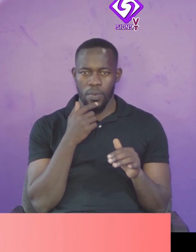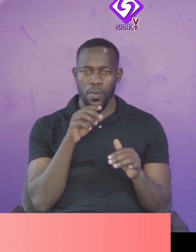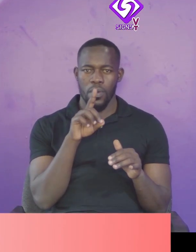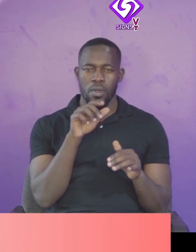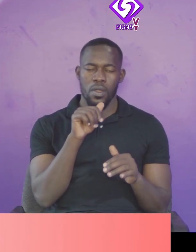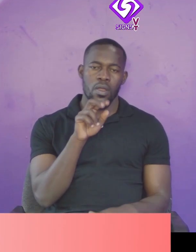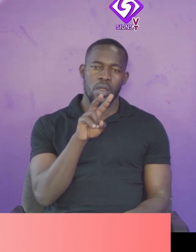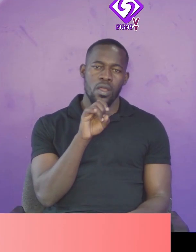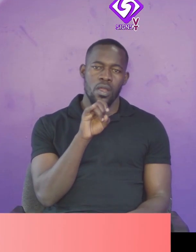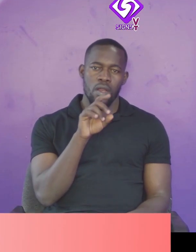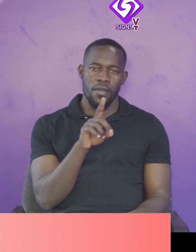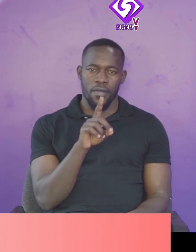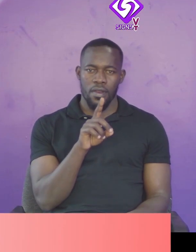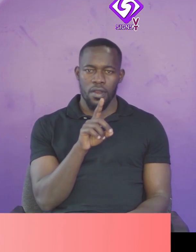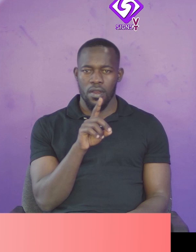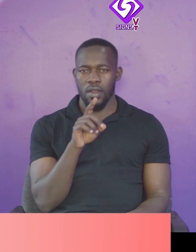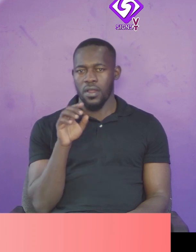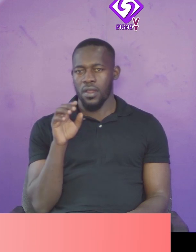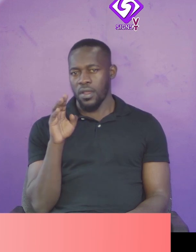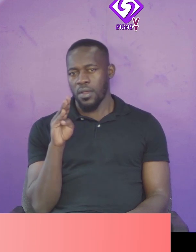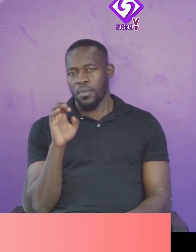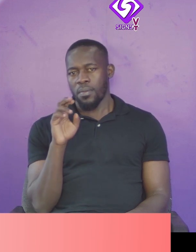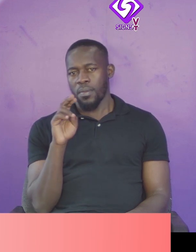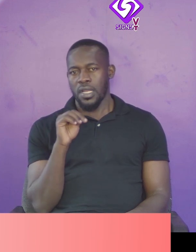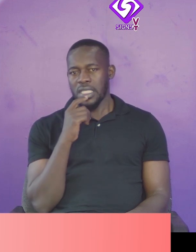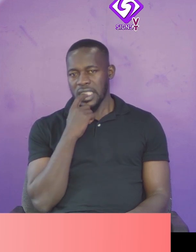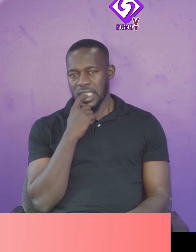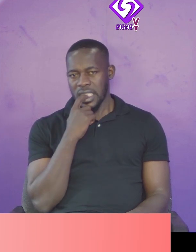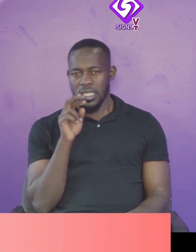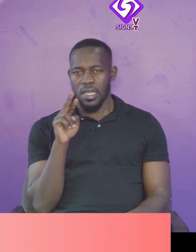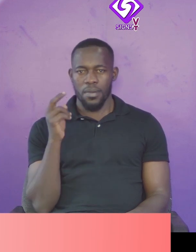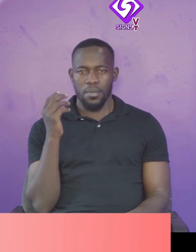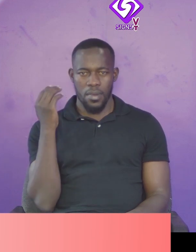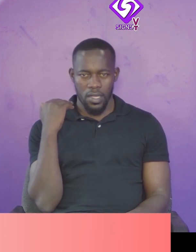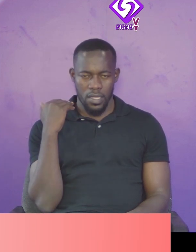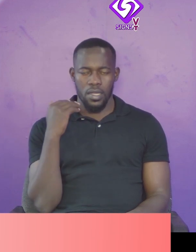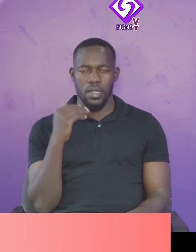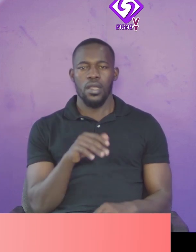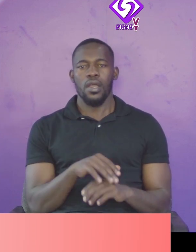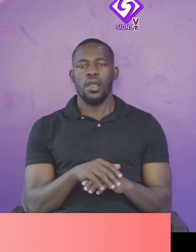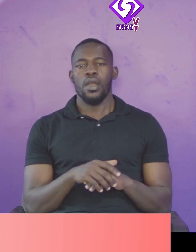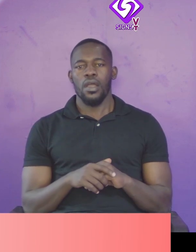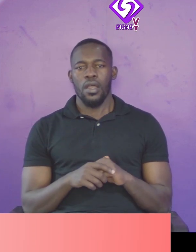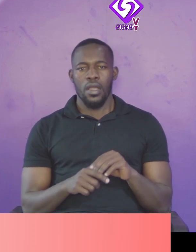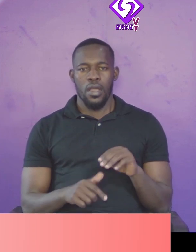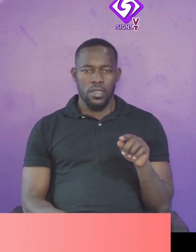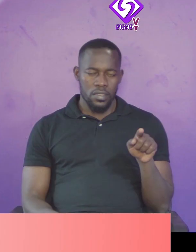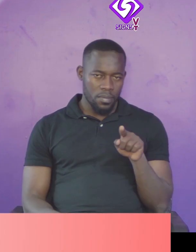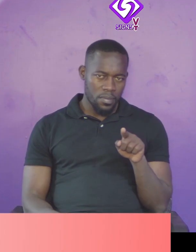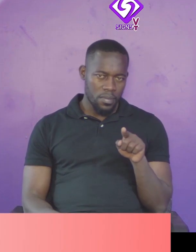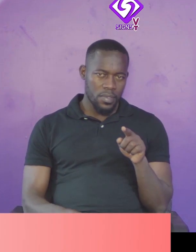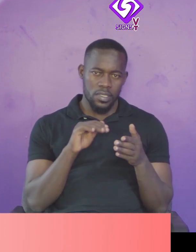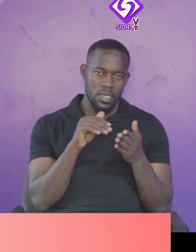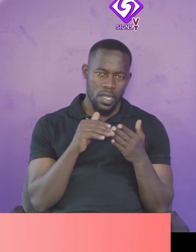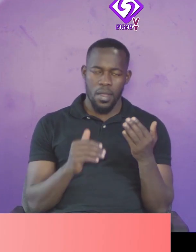is starting in goal. Then Ben White as a right back. Julian Timber has taken Saliba's position as a center back.